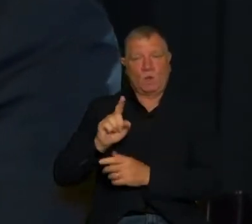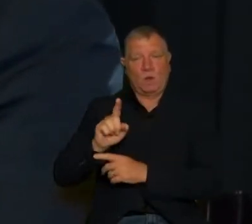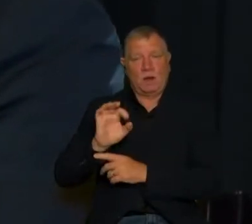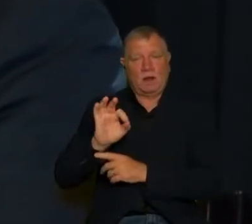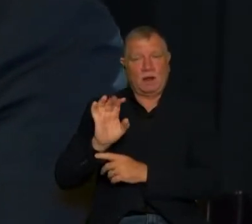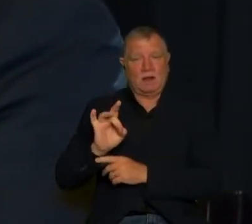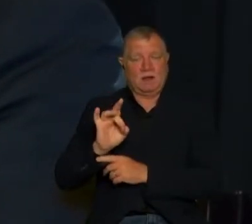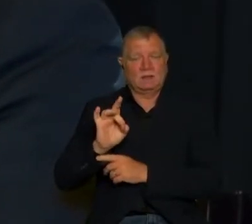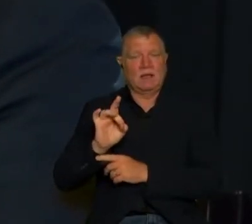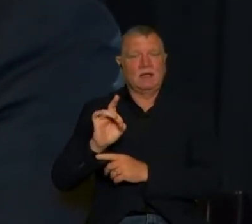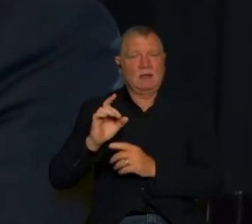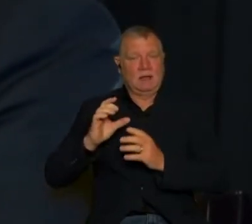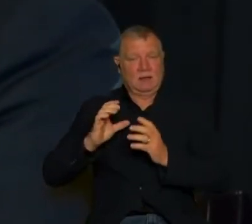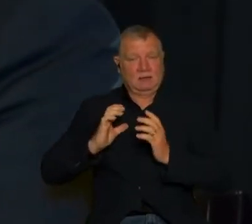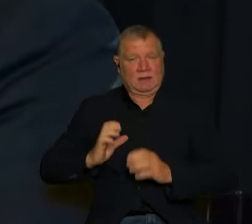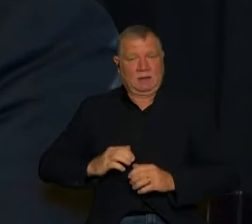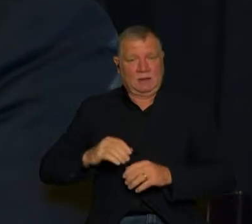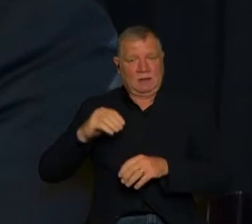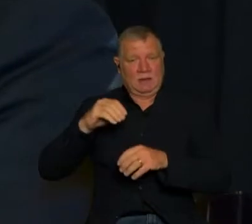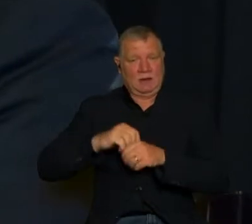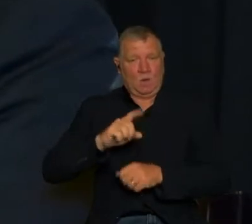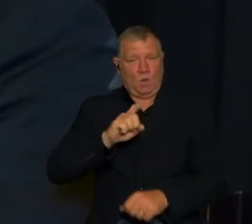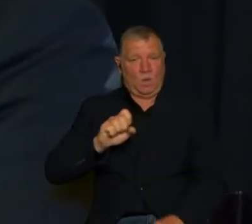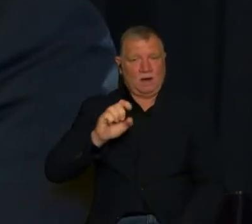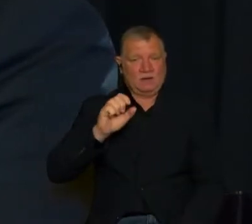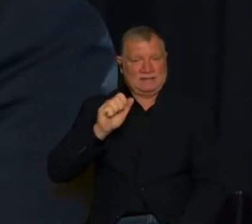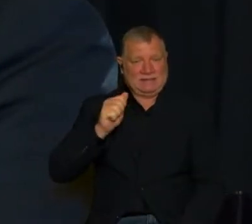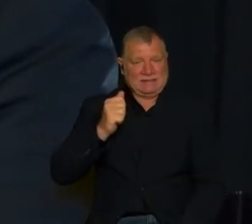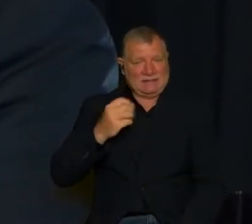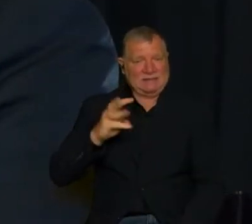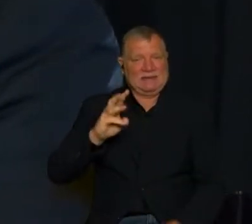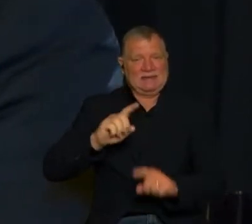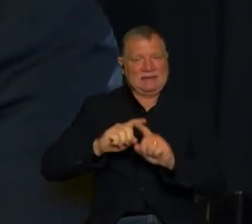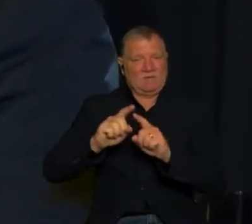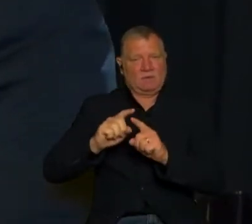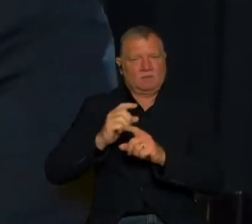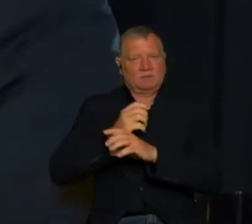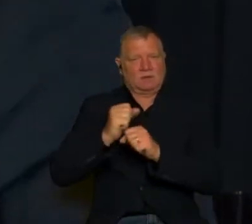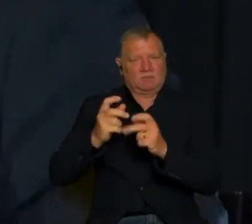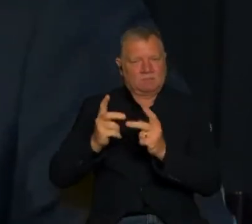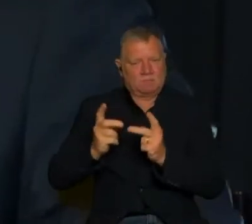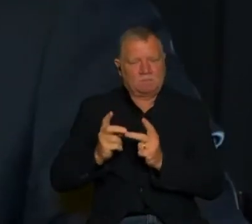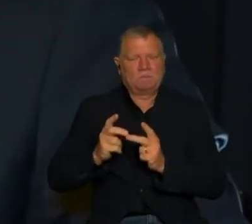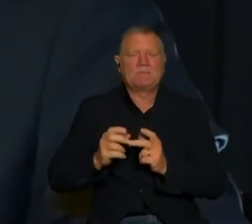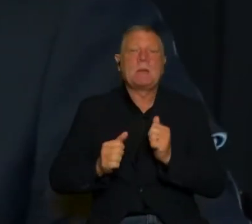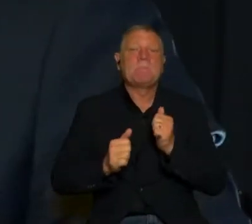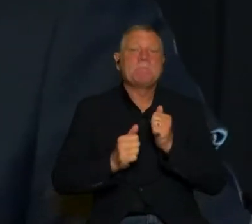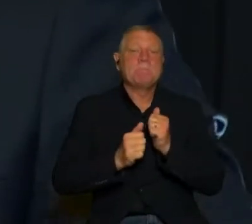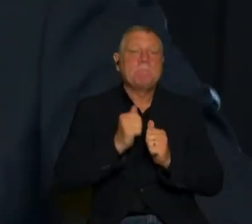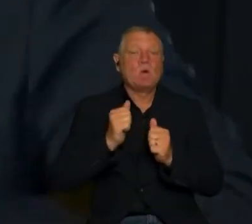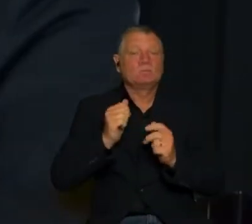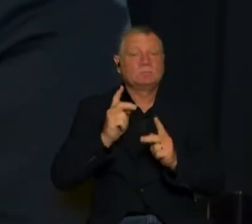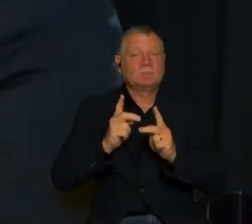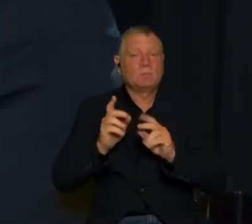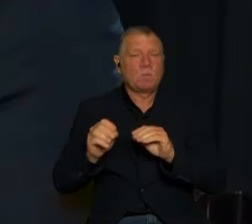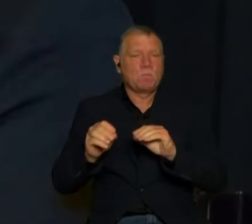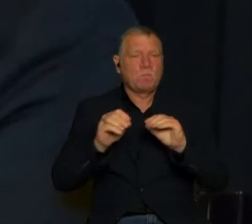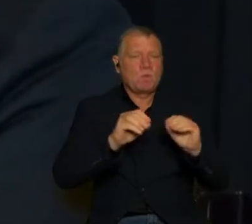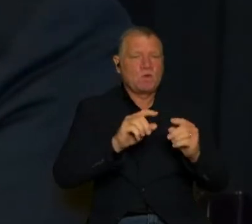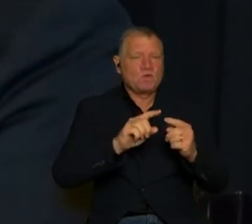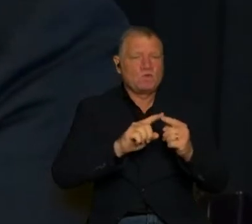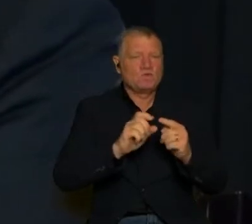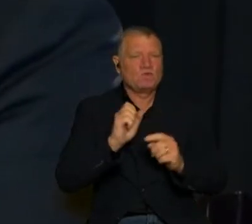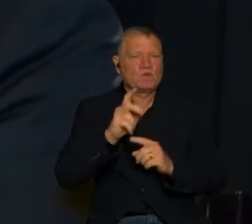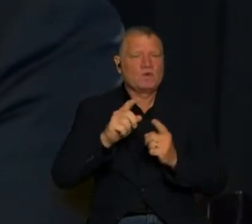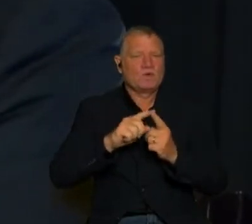2,198 citizens in 116 shelters. Most citizens had been relocated or were able to